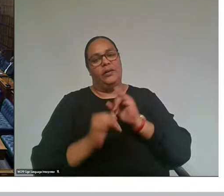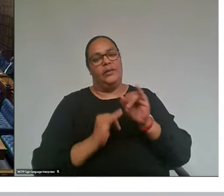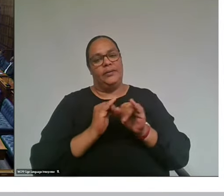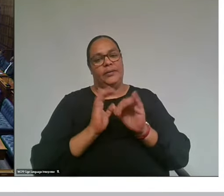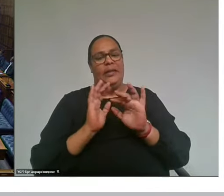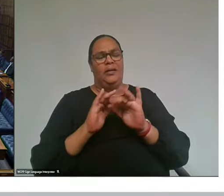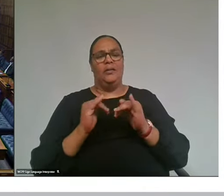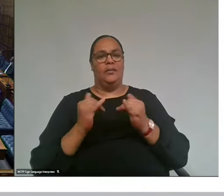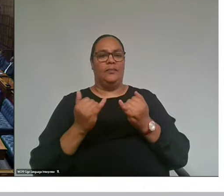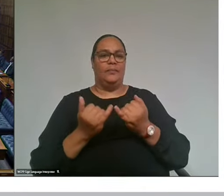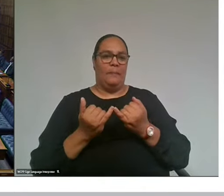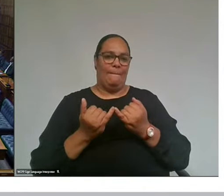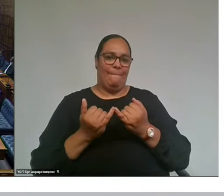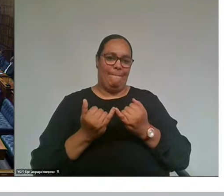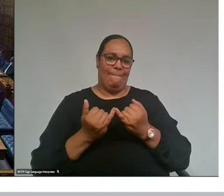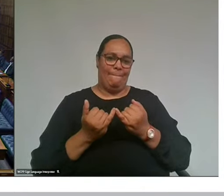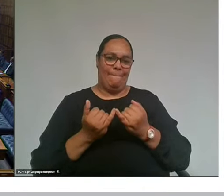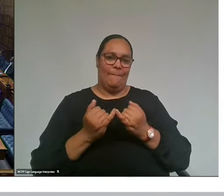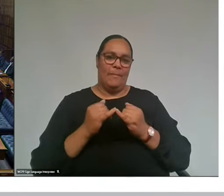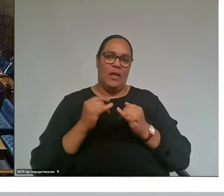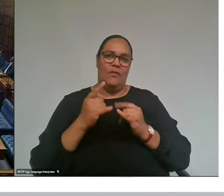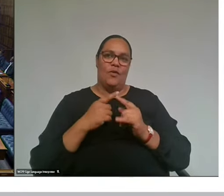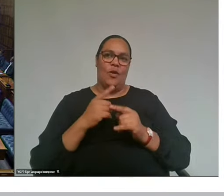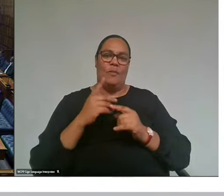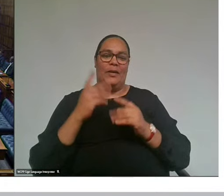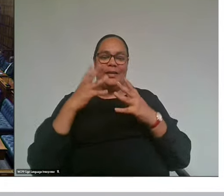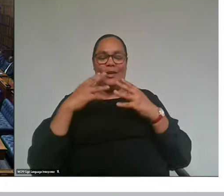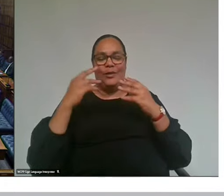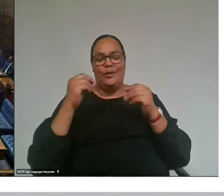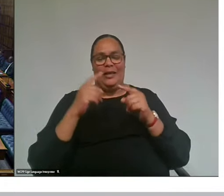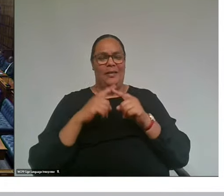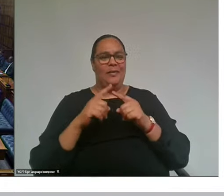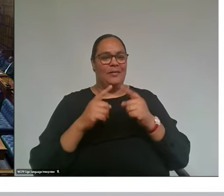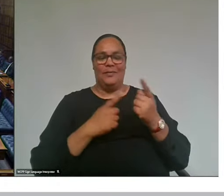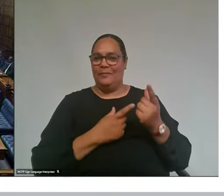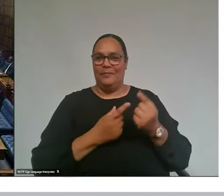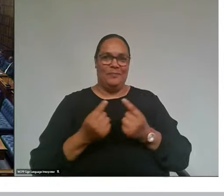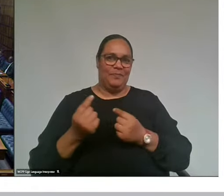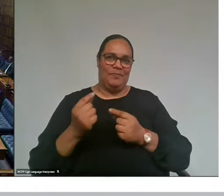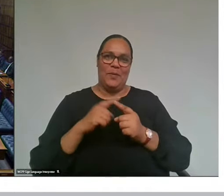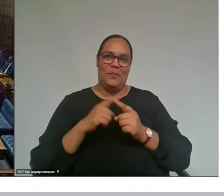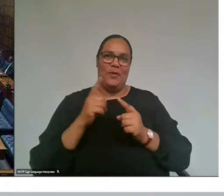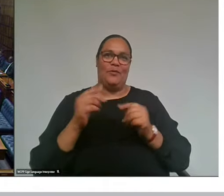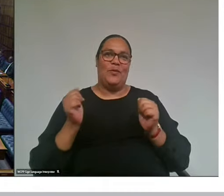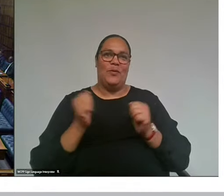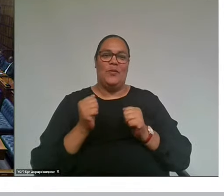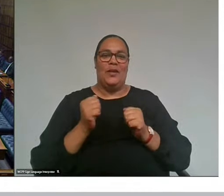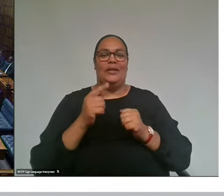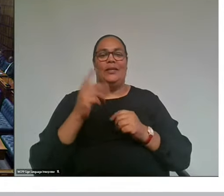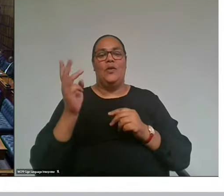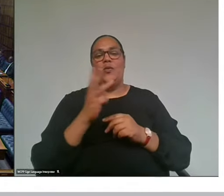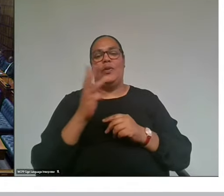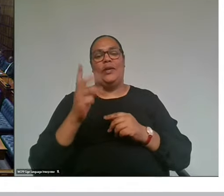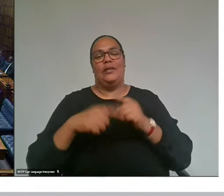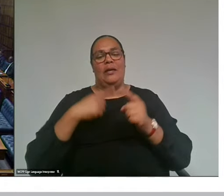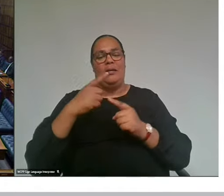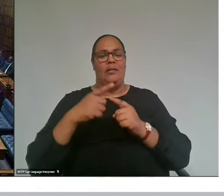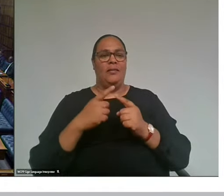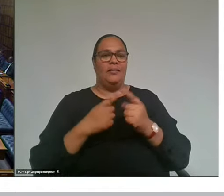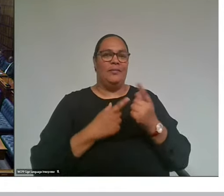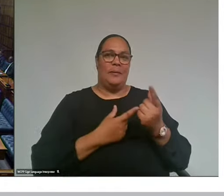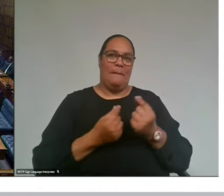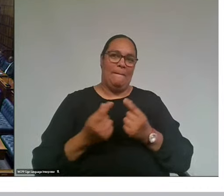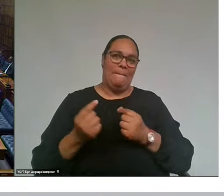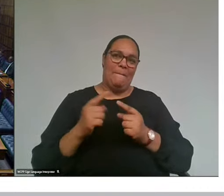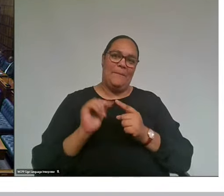Company um of Danish origin that manufactures internals for wind turbine components wind turbines